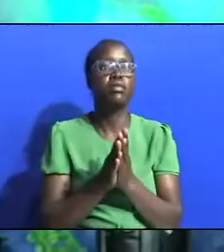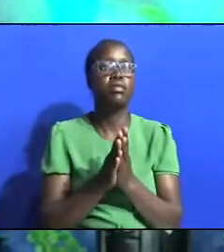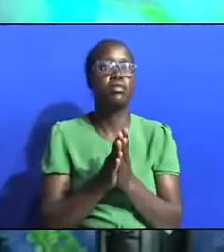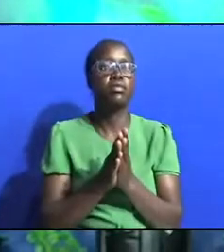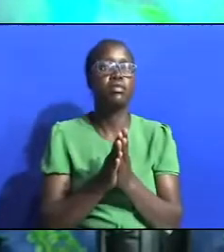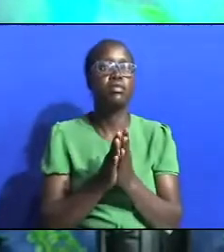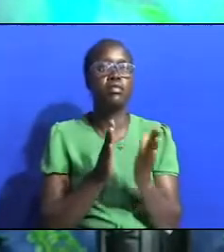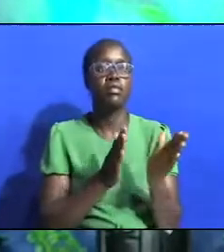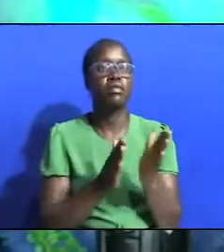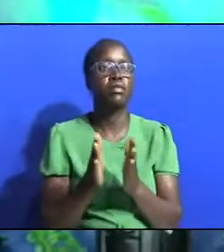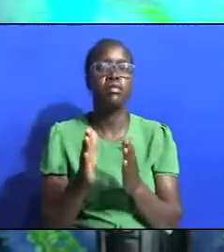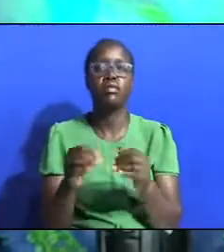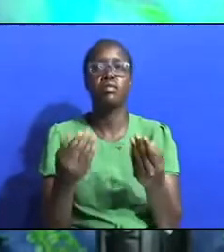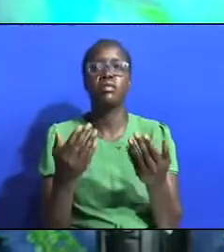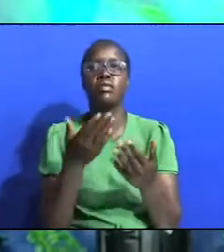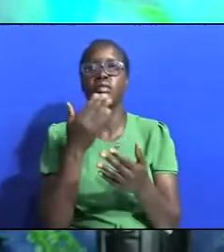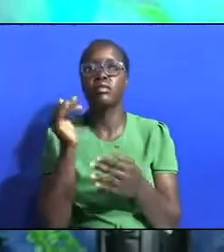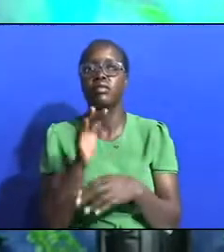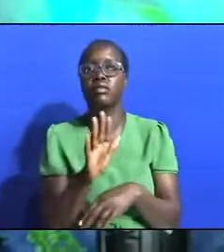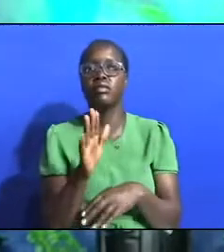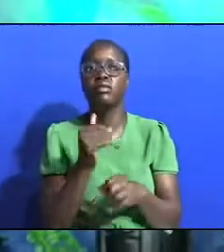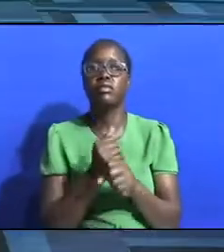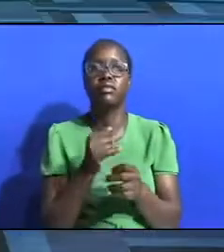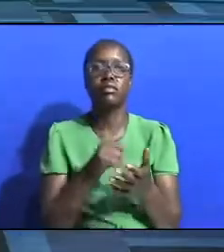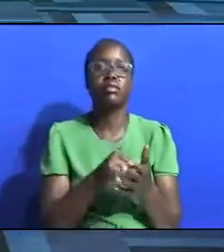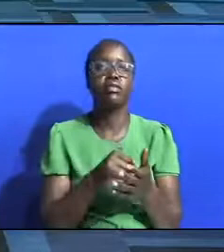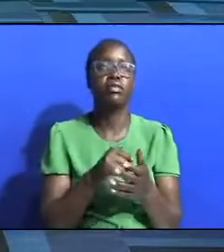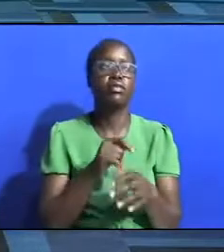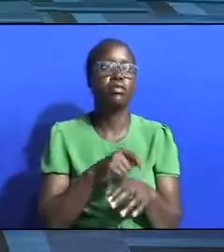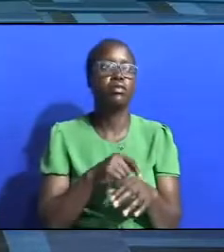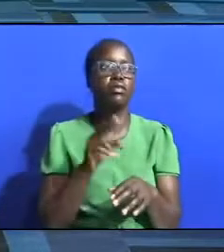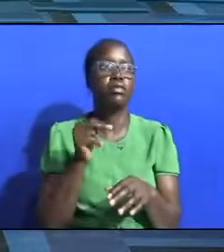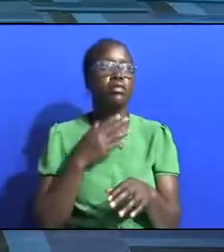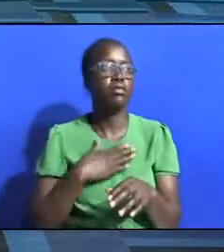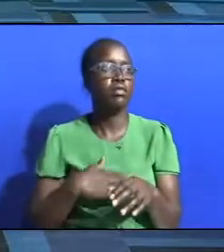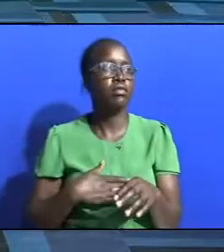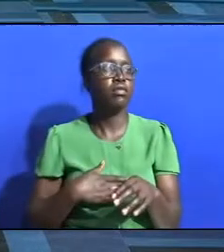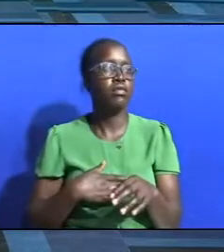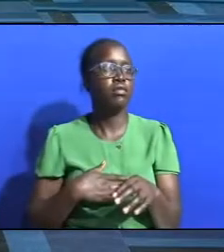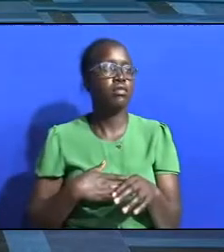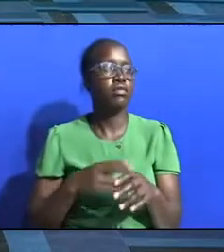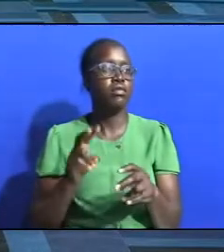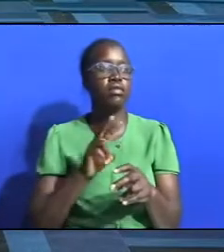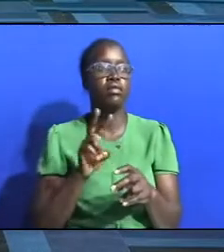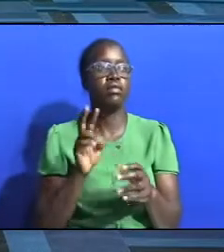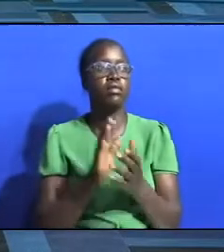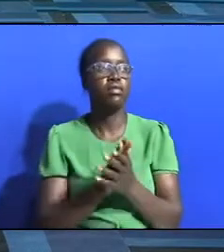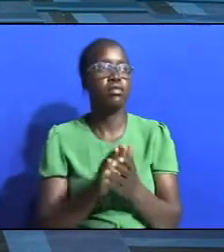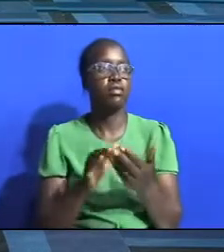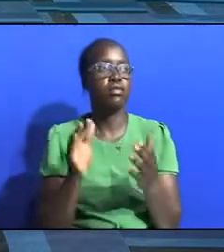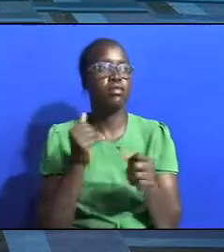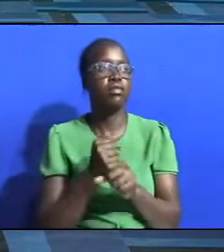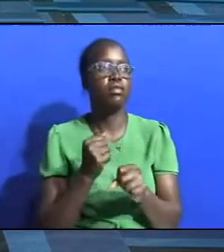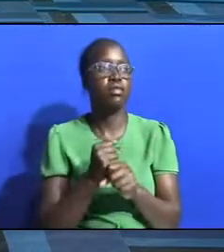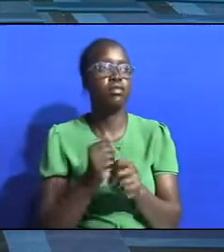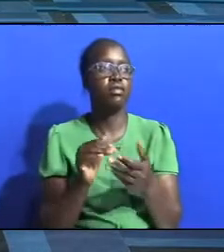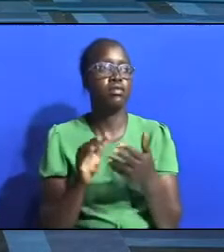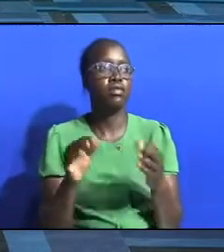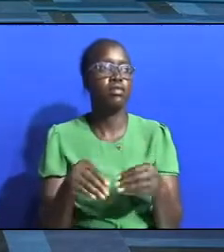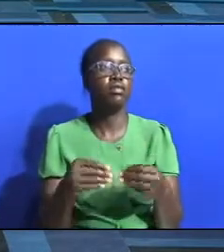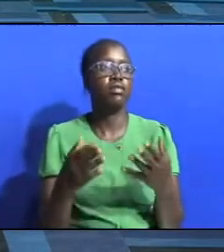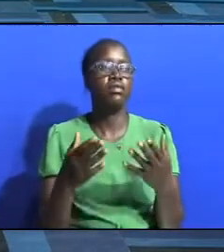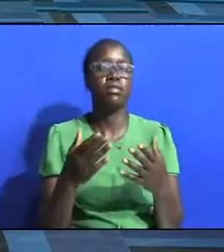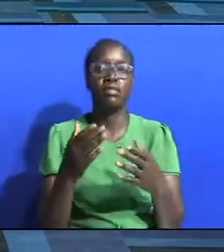shoes, give it your best. Do it when nobody is watching. The more you do that, the more you're building